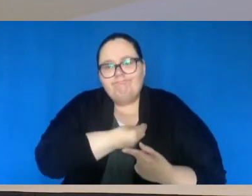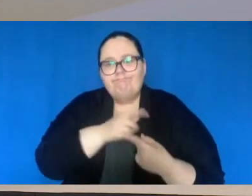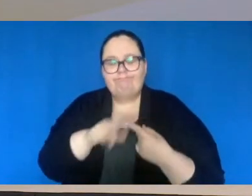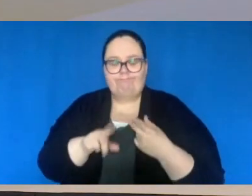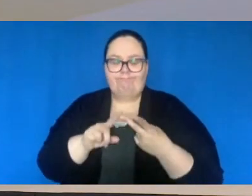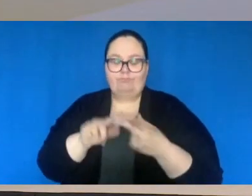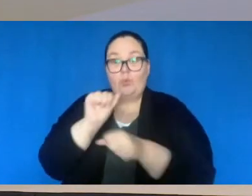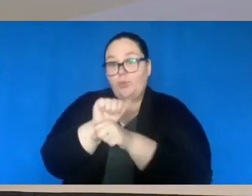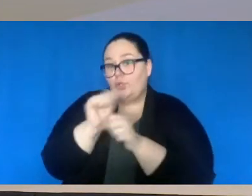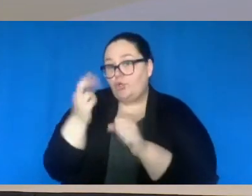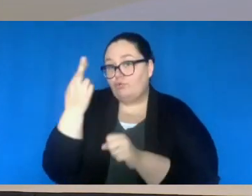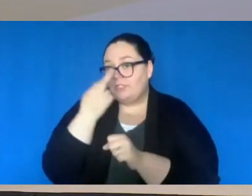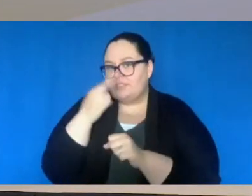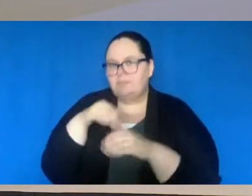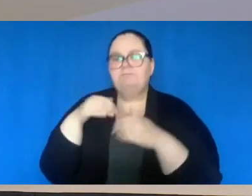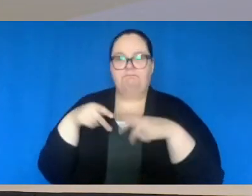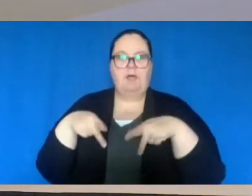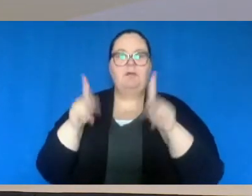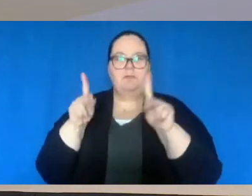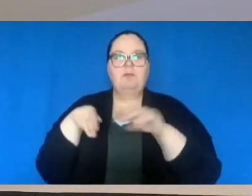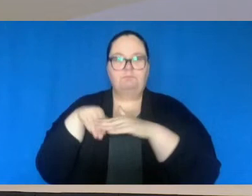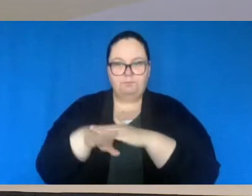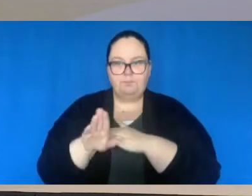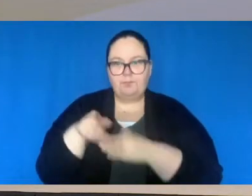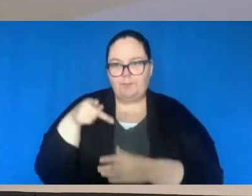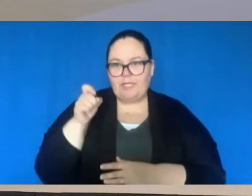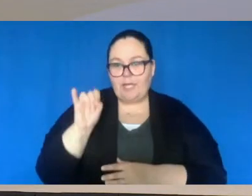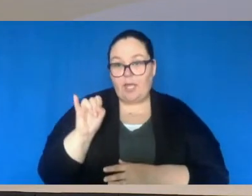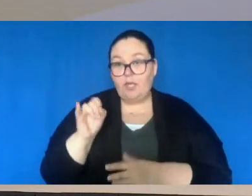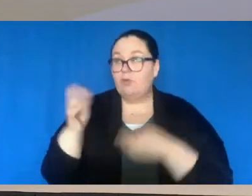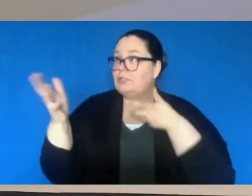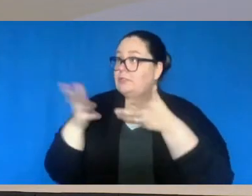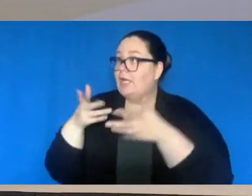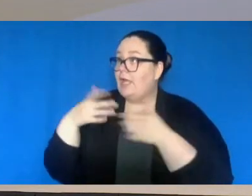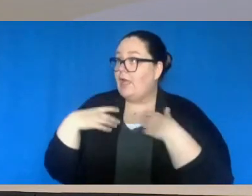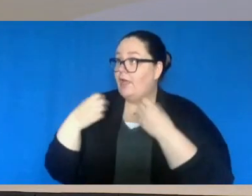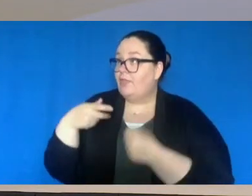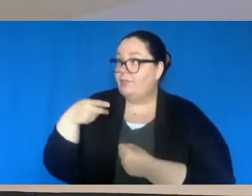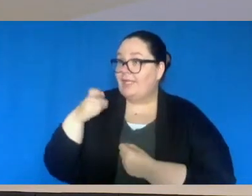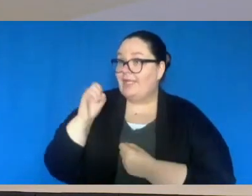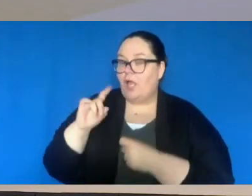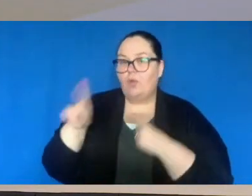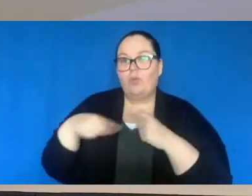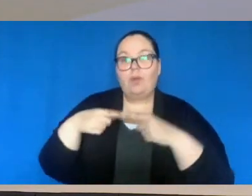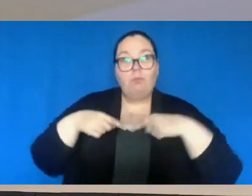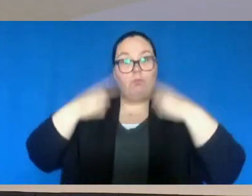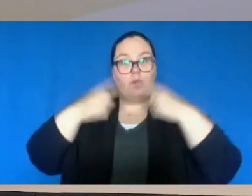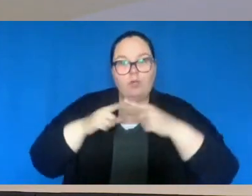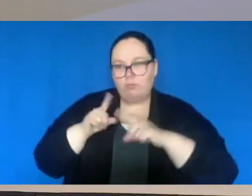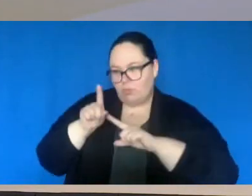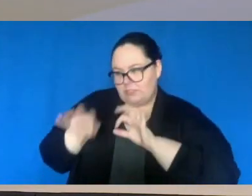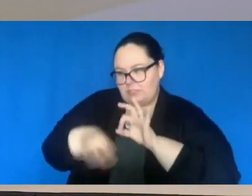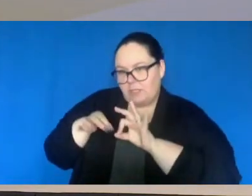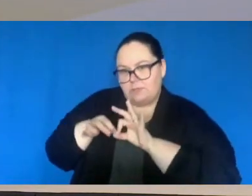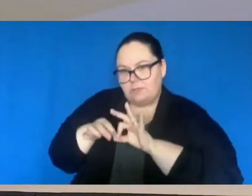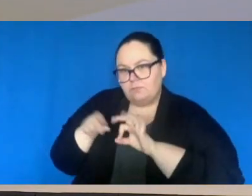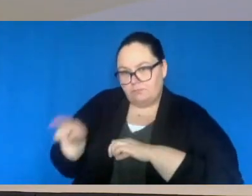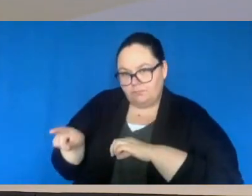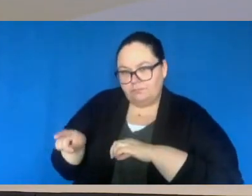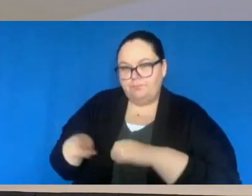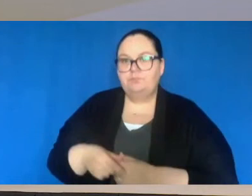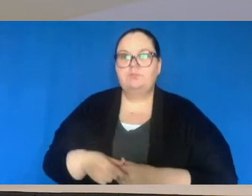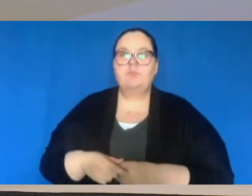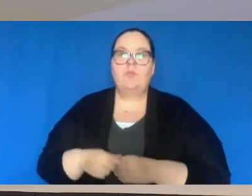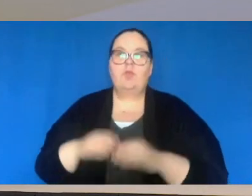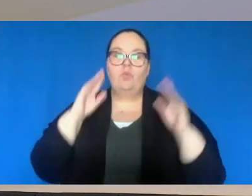reasons. We are working with Health PEI to increase testing at points of entry, and we'll be focused on